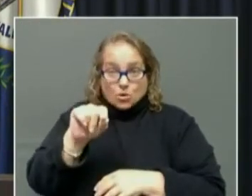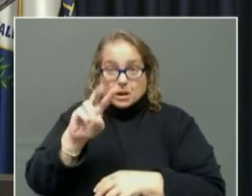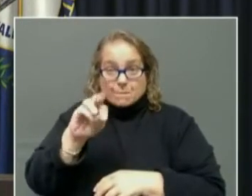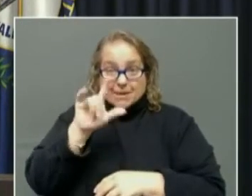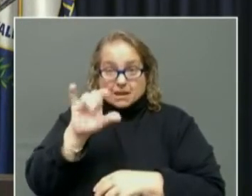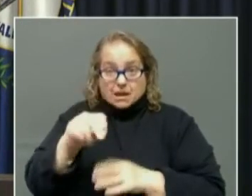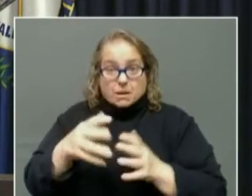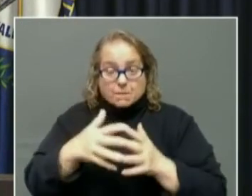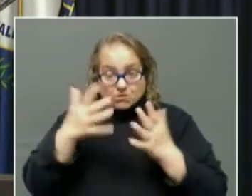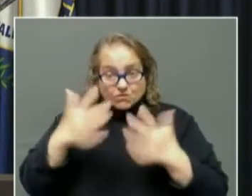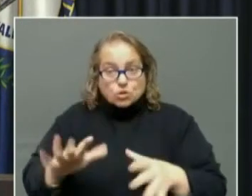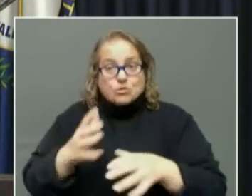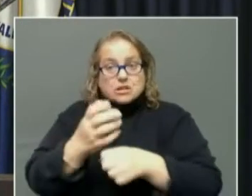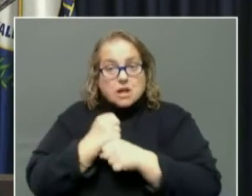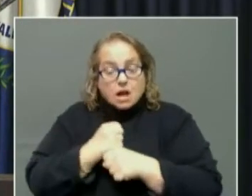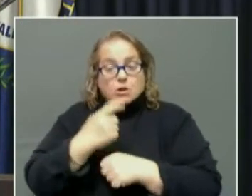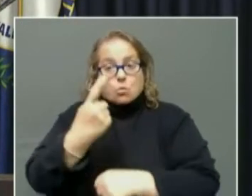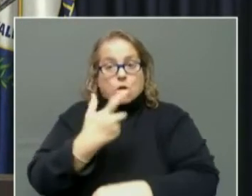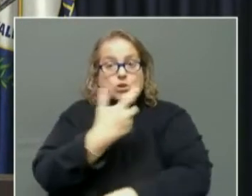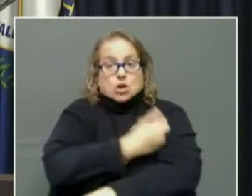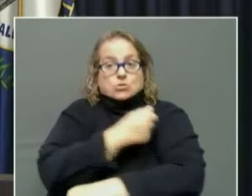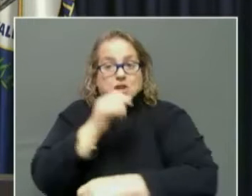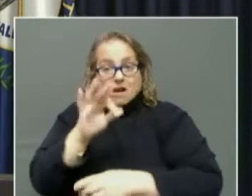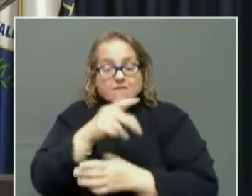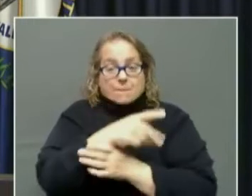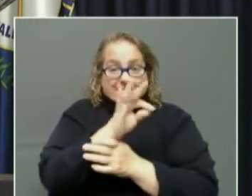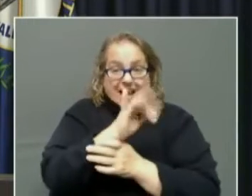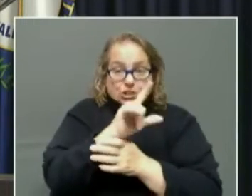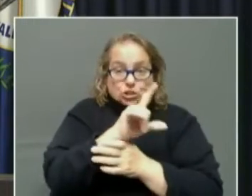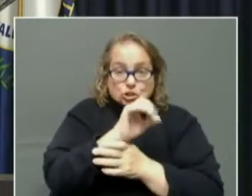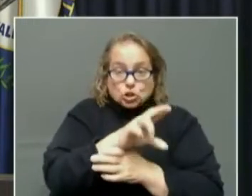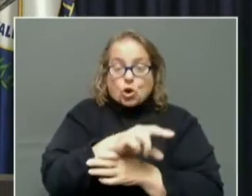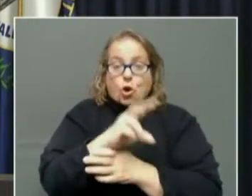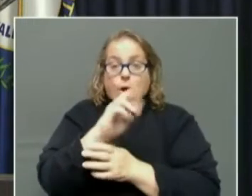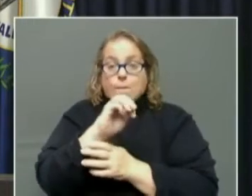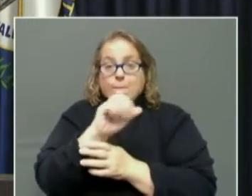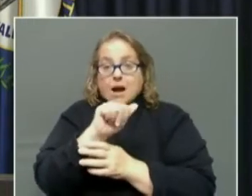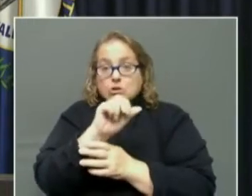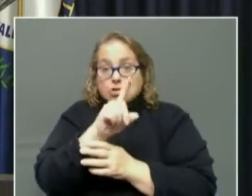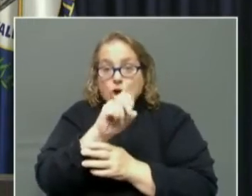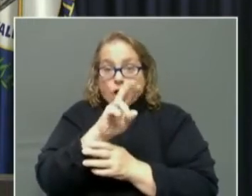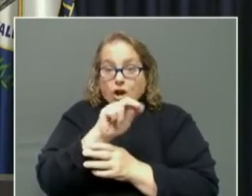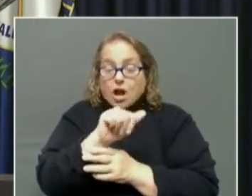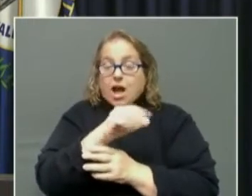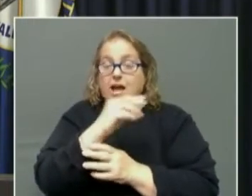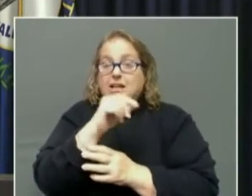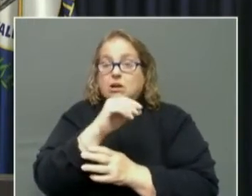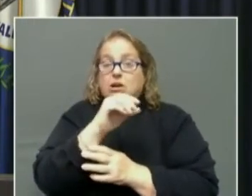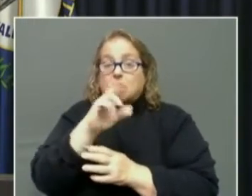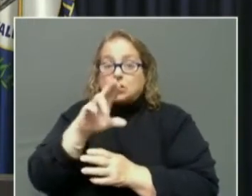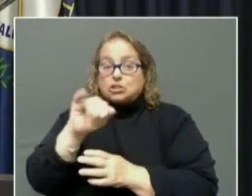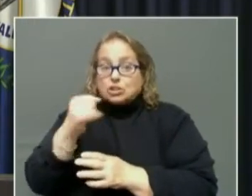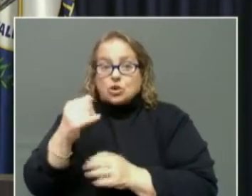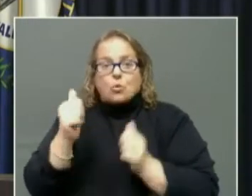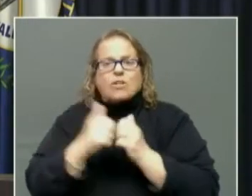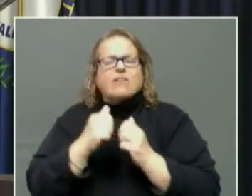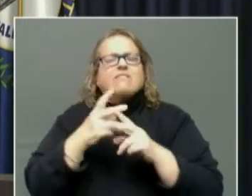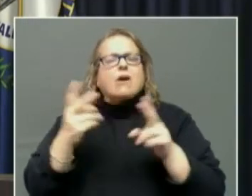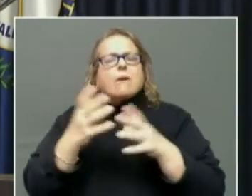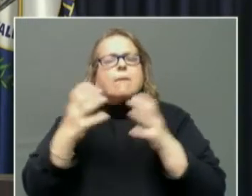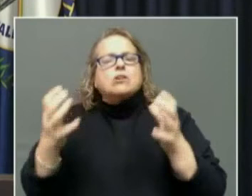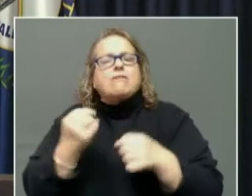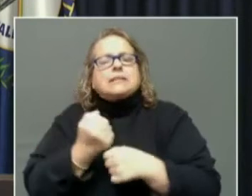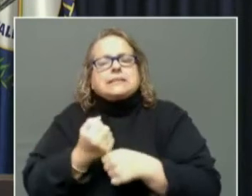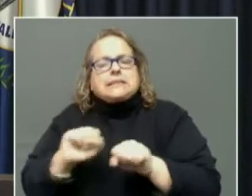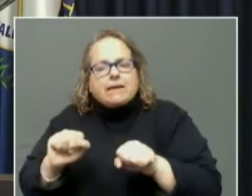either the Pfizer BioNTech, Moderna, or J&J vaccine with a remarkable safety profile.